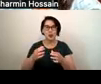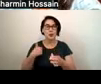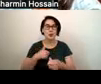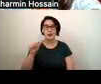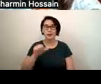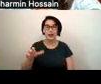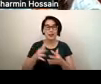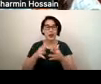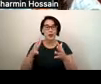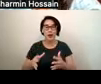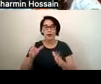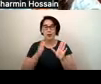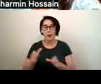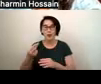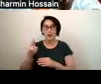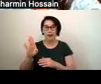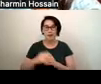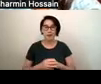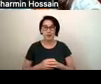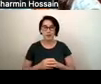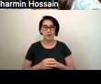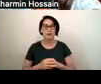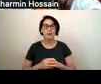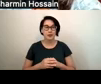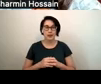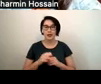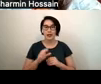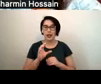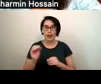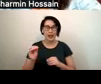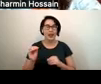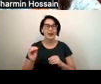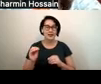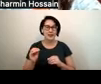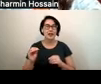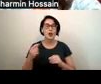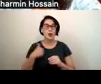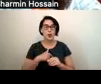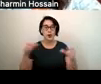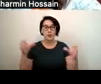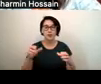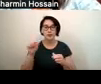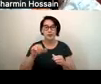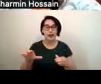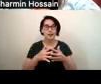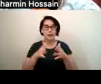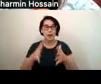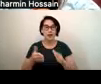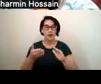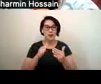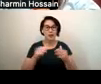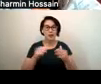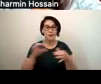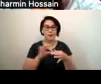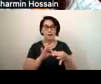We bring Asian American communities together online and offline to reimagine Asian American identity